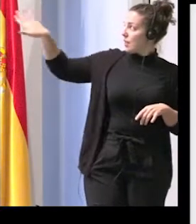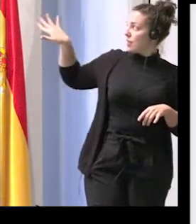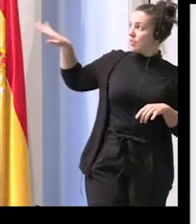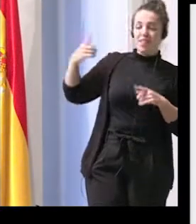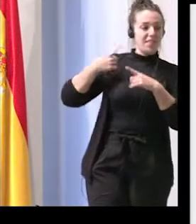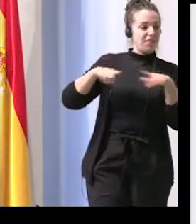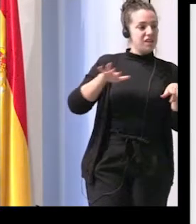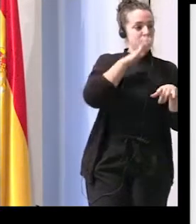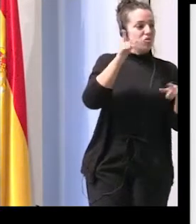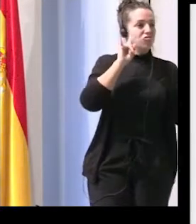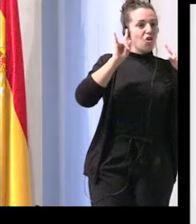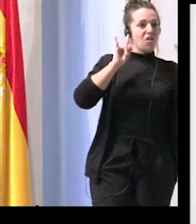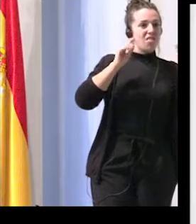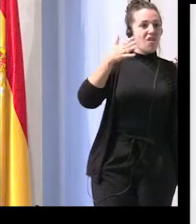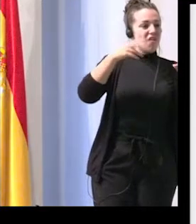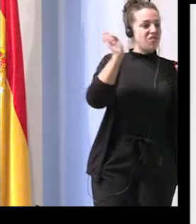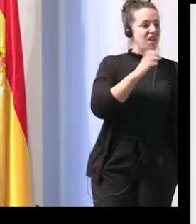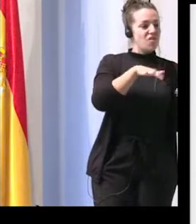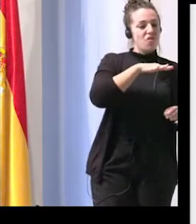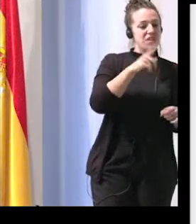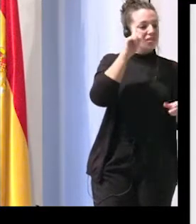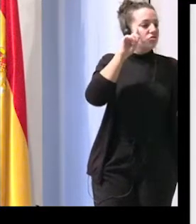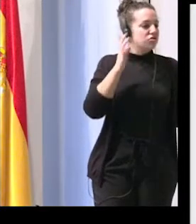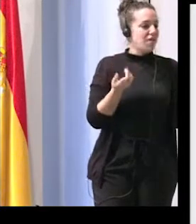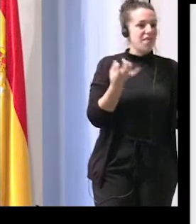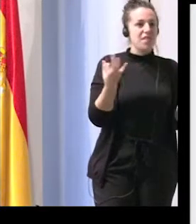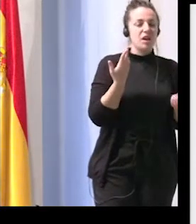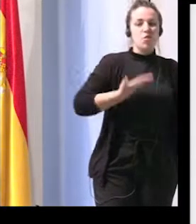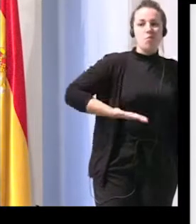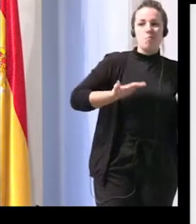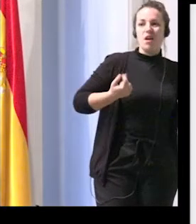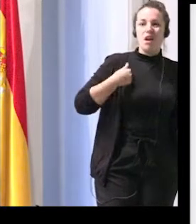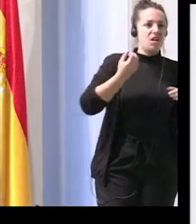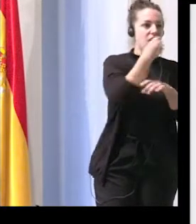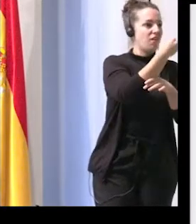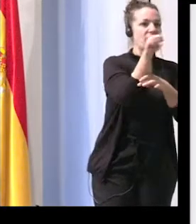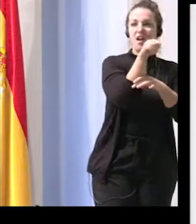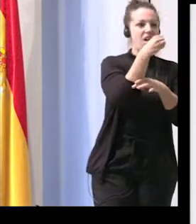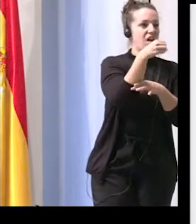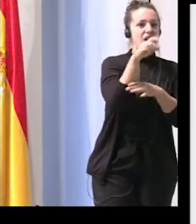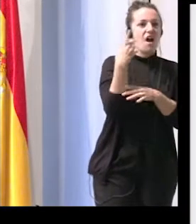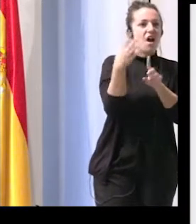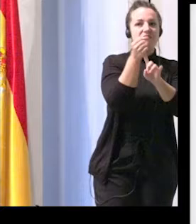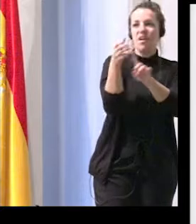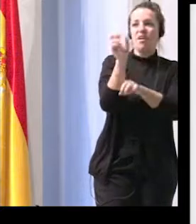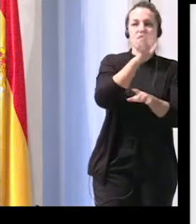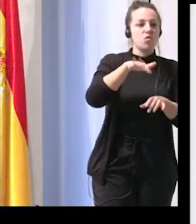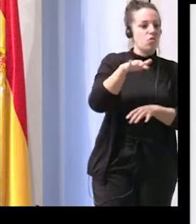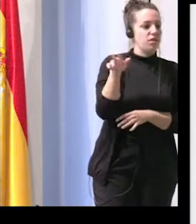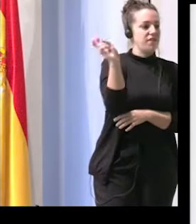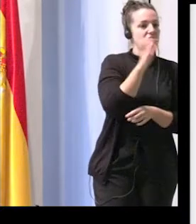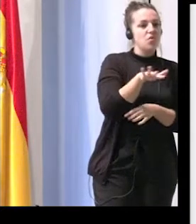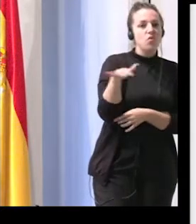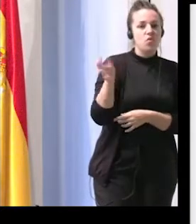to strategize just comparing between the ears, moving her head around, trying to figure it out. Very, very